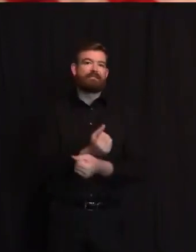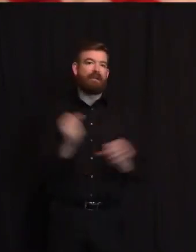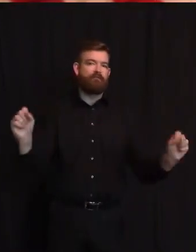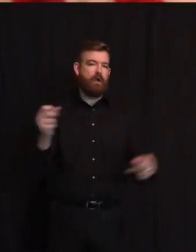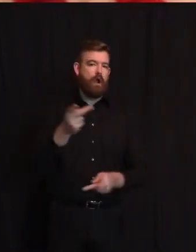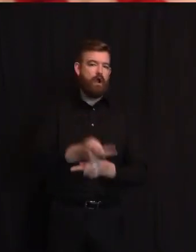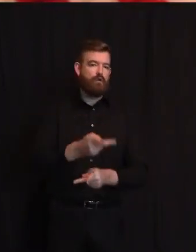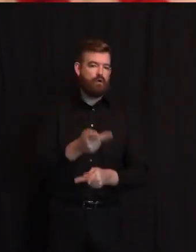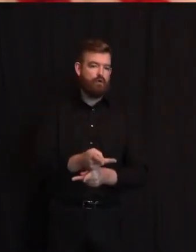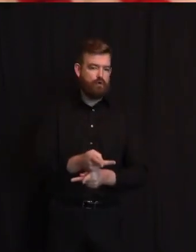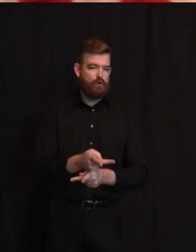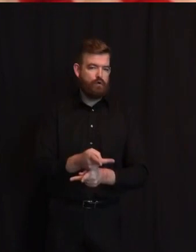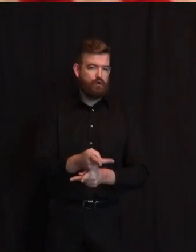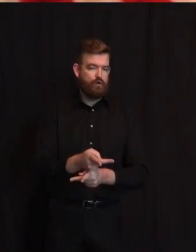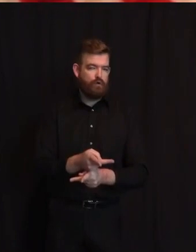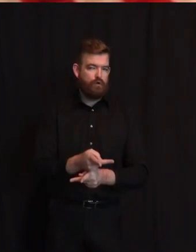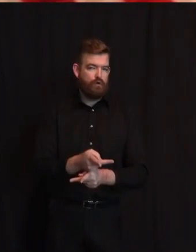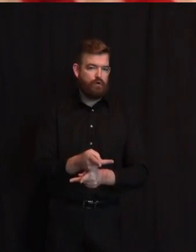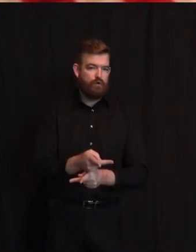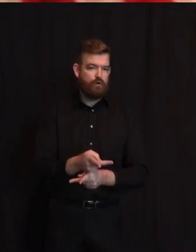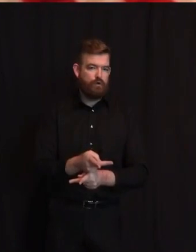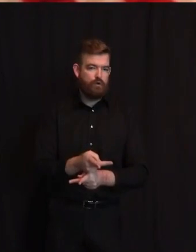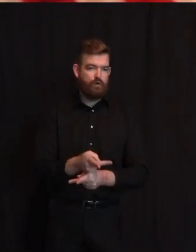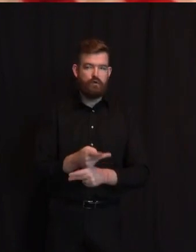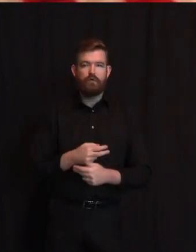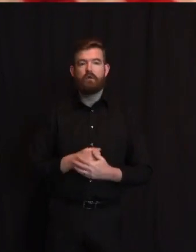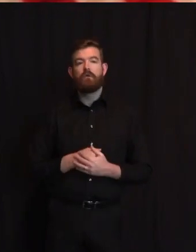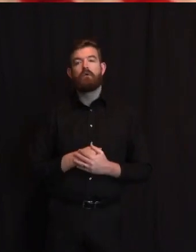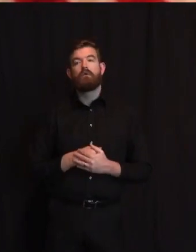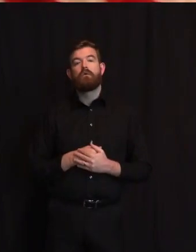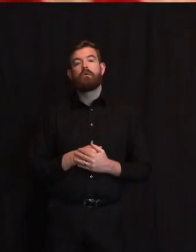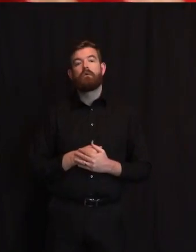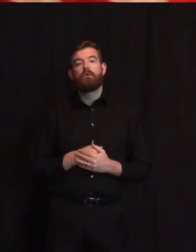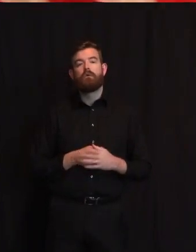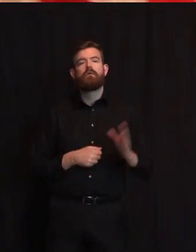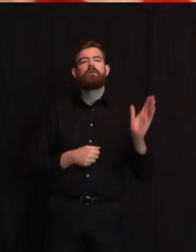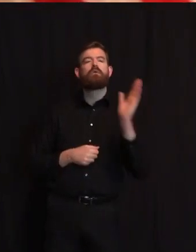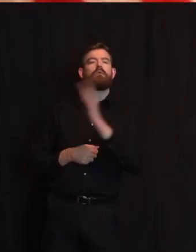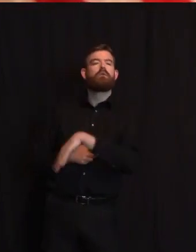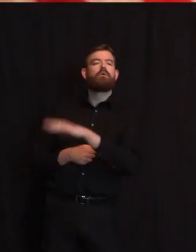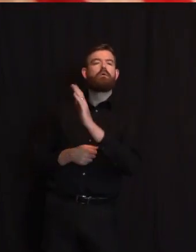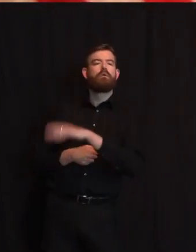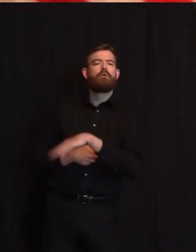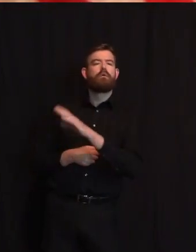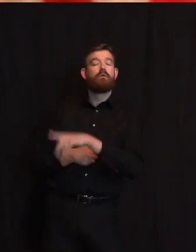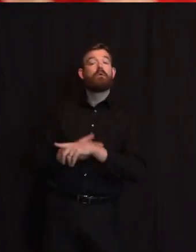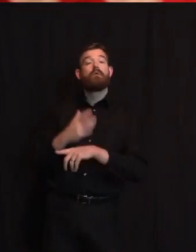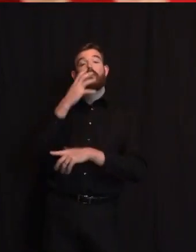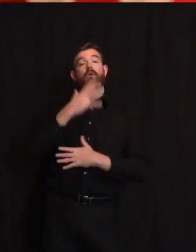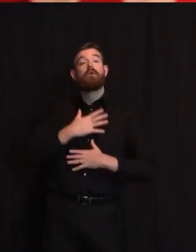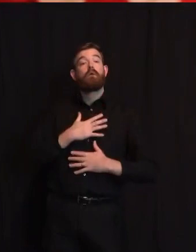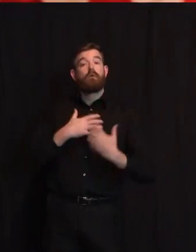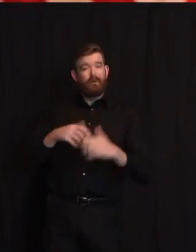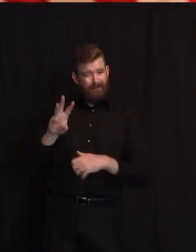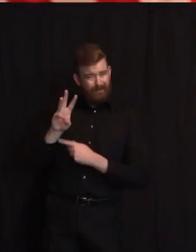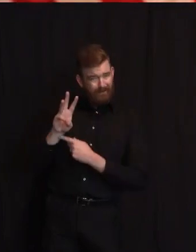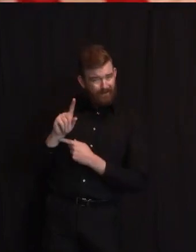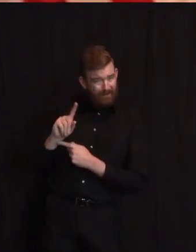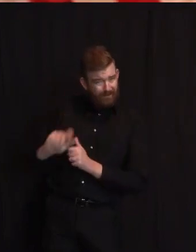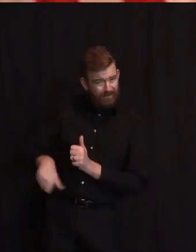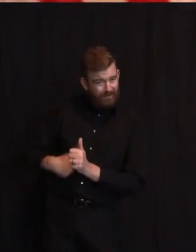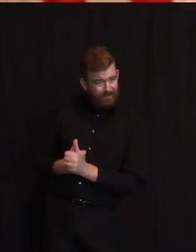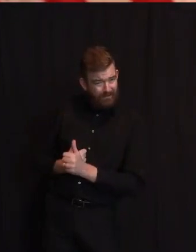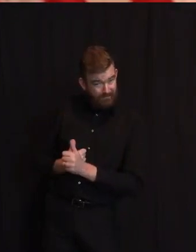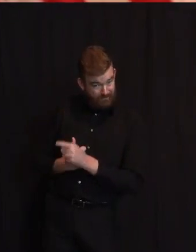that. Brent, one more. The ventilators being down to 61, is that a major concern? You said you'd be able to handle